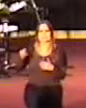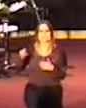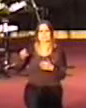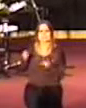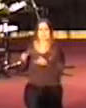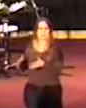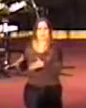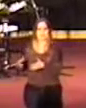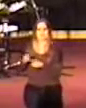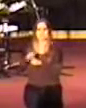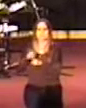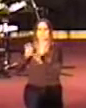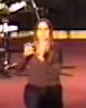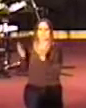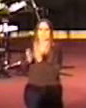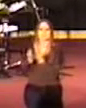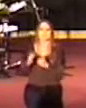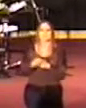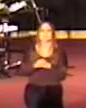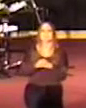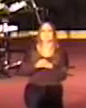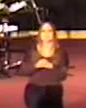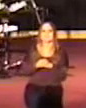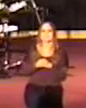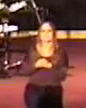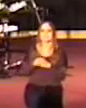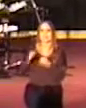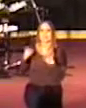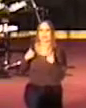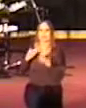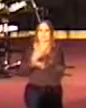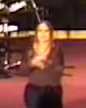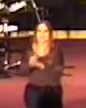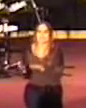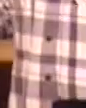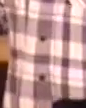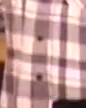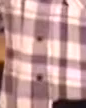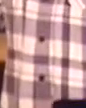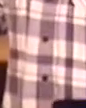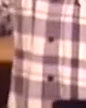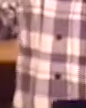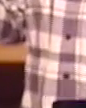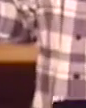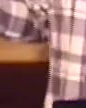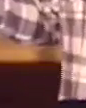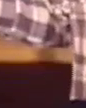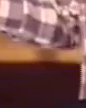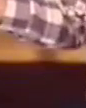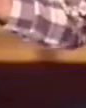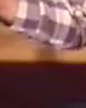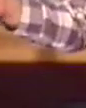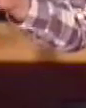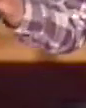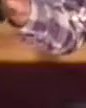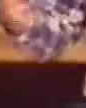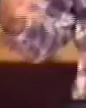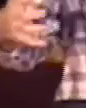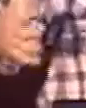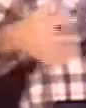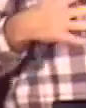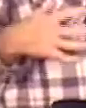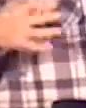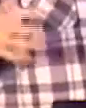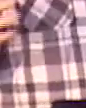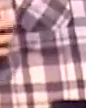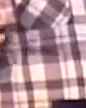had mistakes in his failed inventions. He was hated for his future success, right? He was persecuted. He developed an